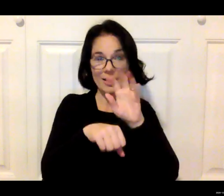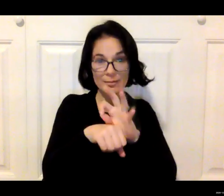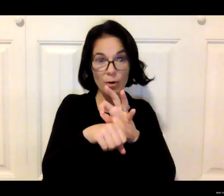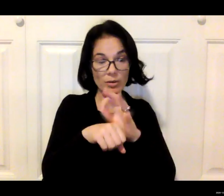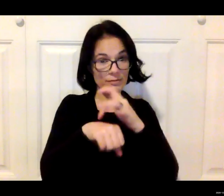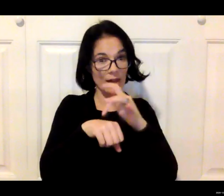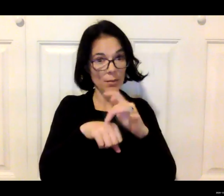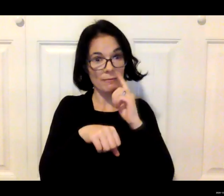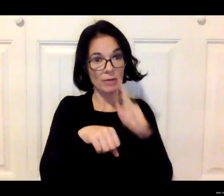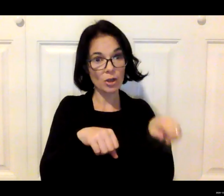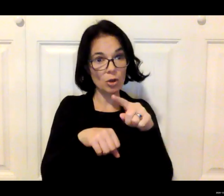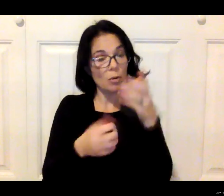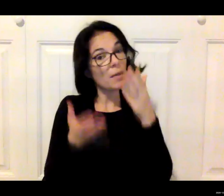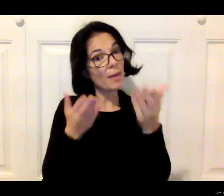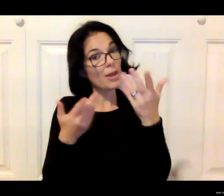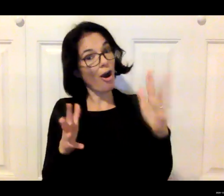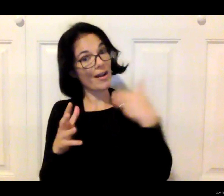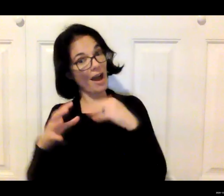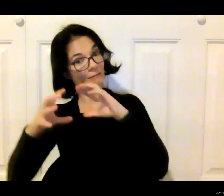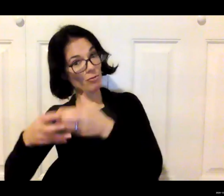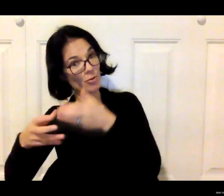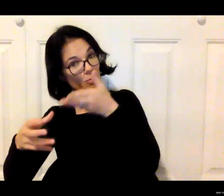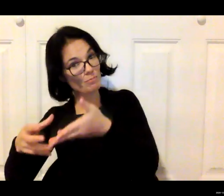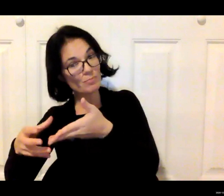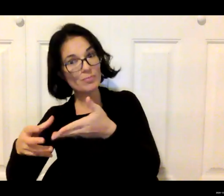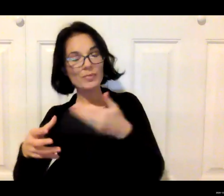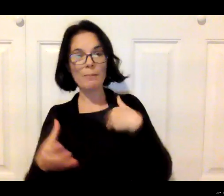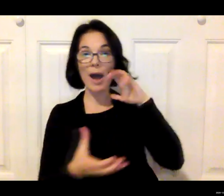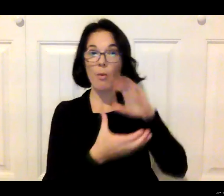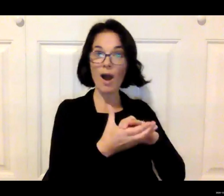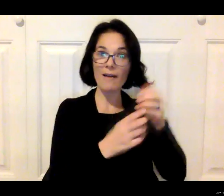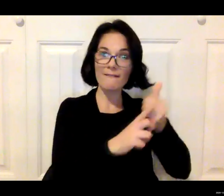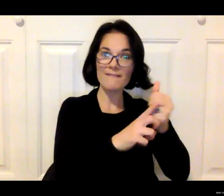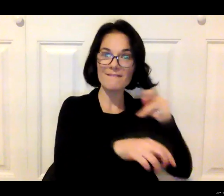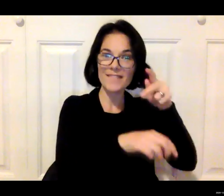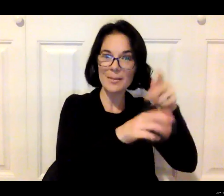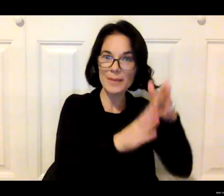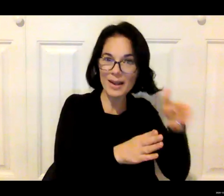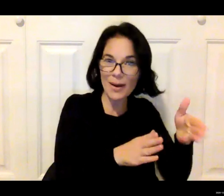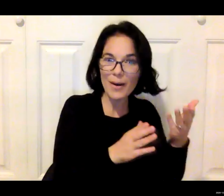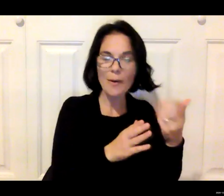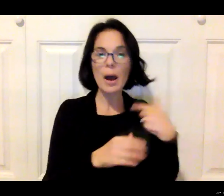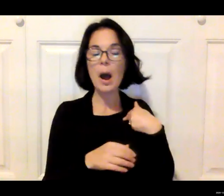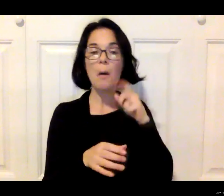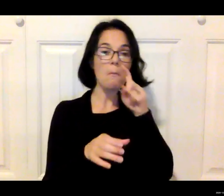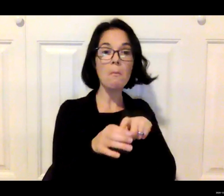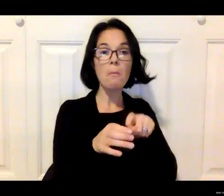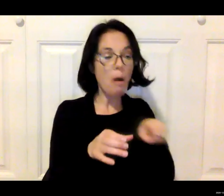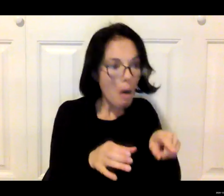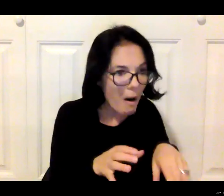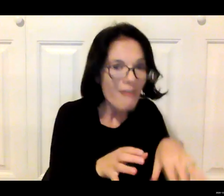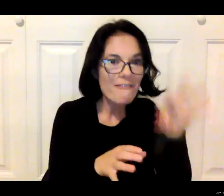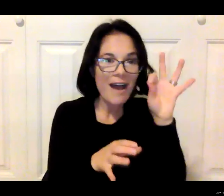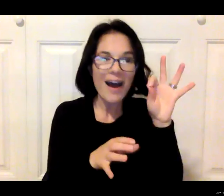there probably is an existing one. My wife is Filipina, and so, I've been nosy and I found out that there's a San